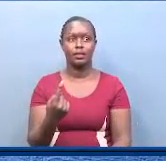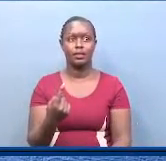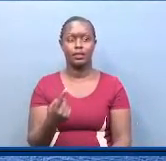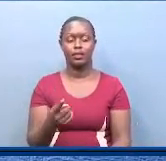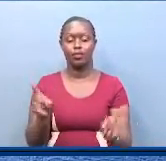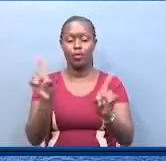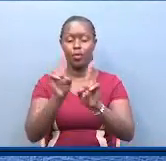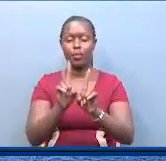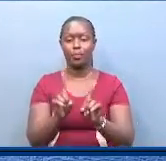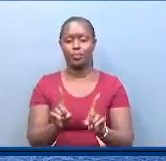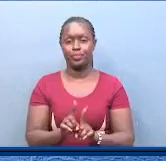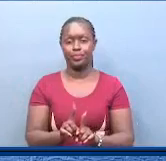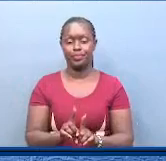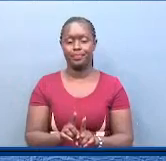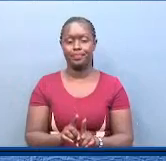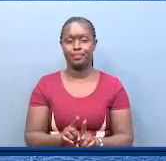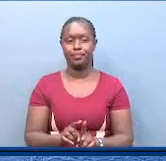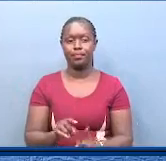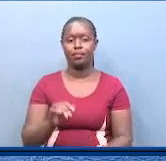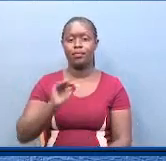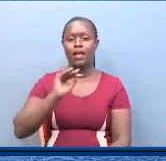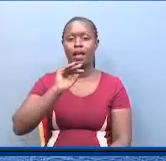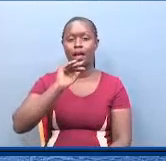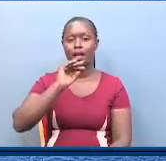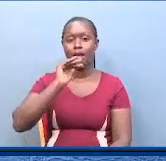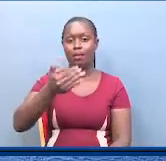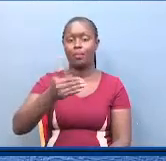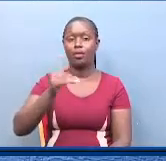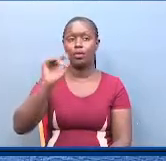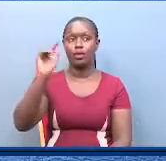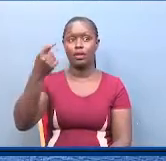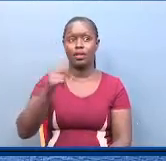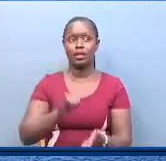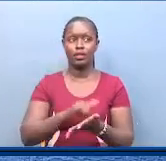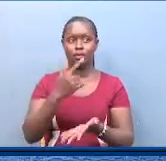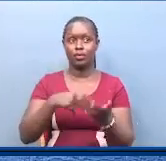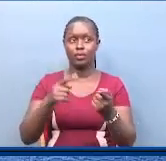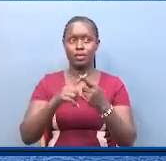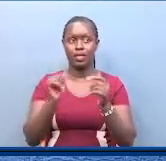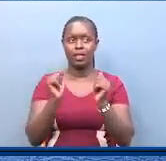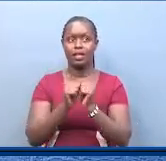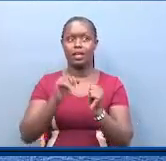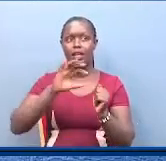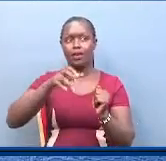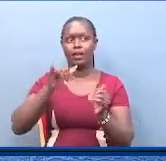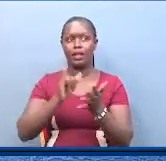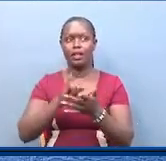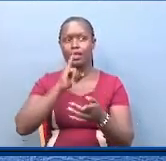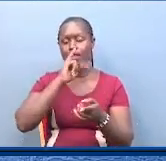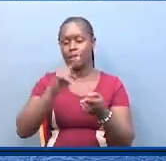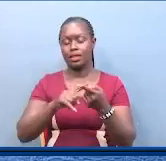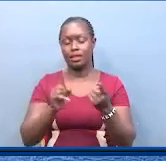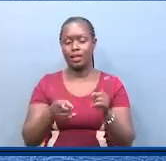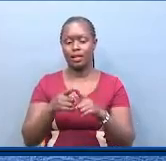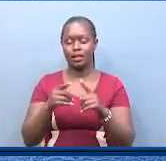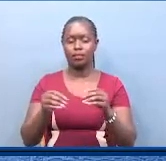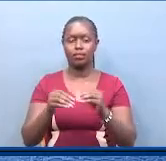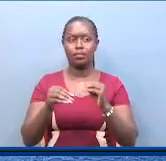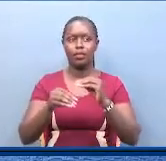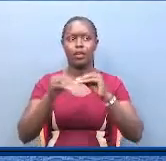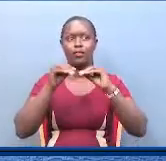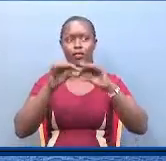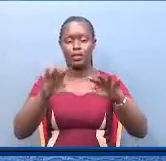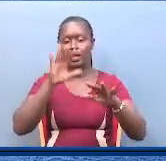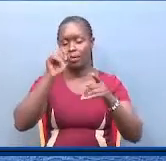And the mountain, indeed, which we call Mlima, the 10 counties, is ring-fenced for William Ruto and